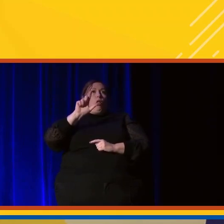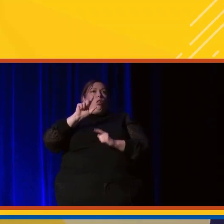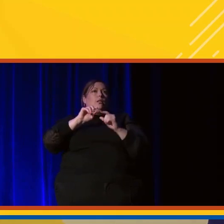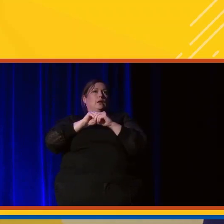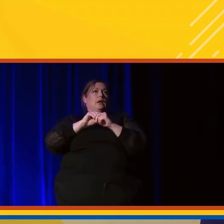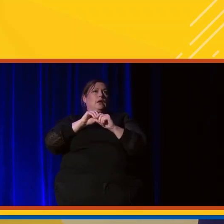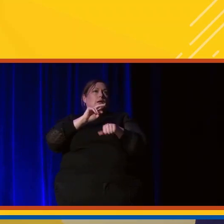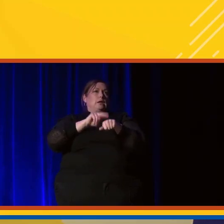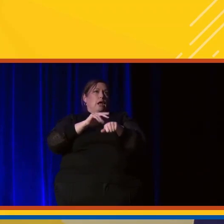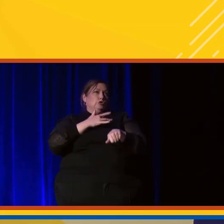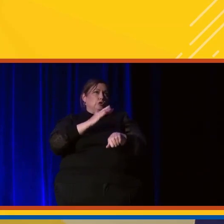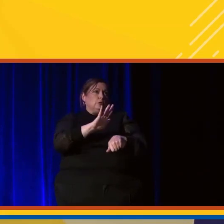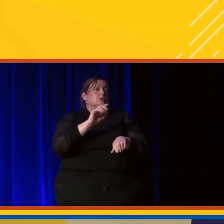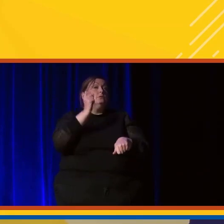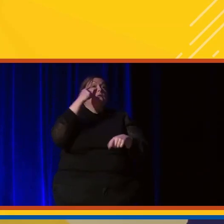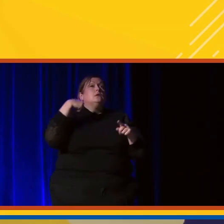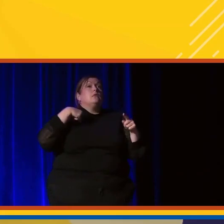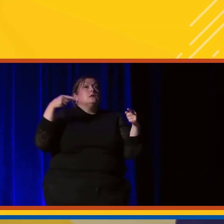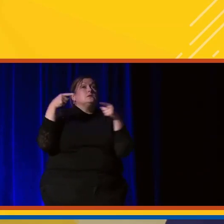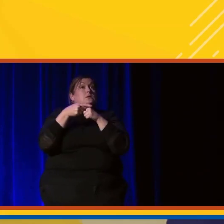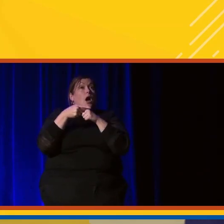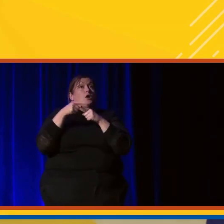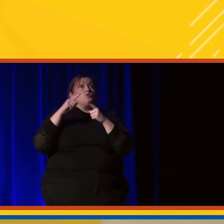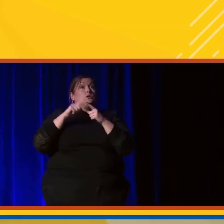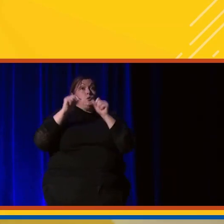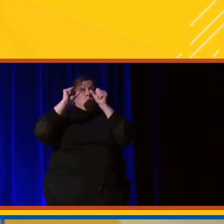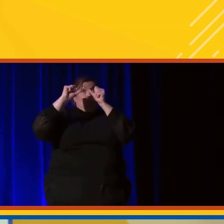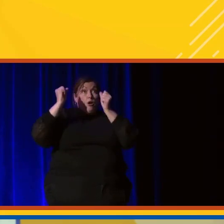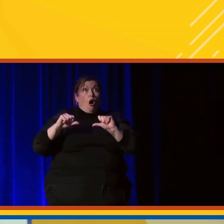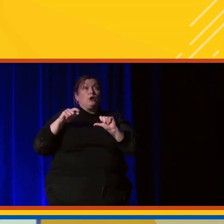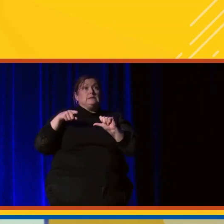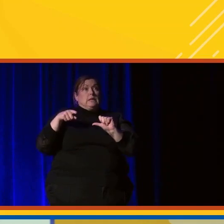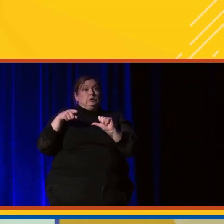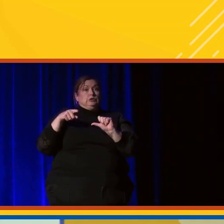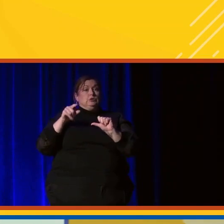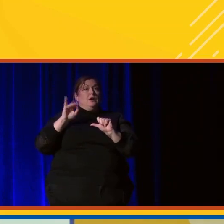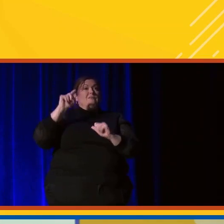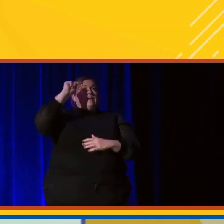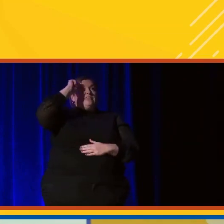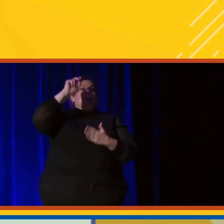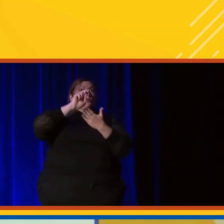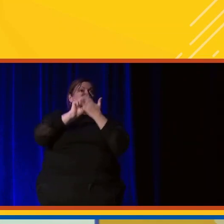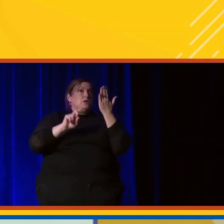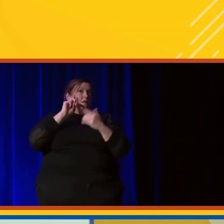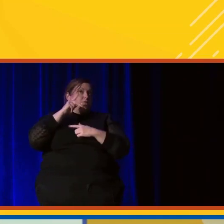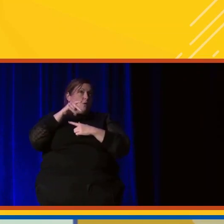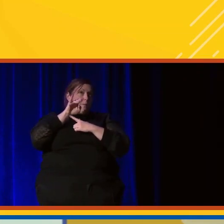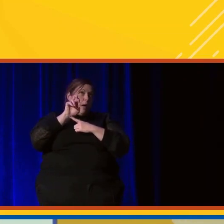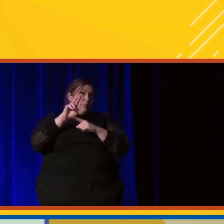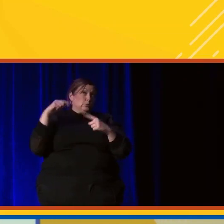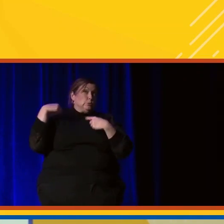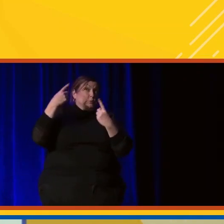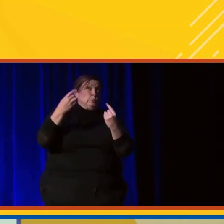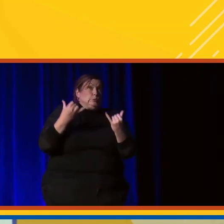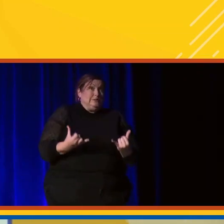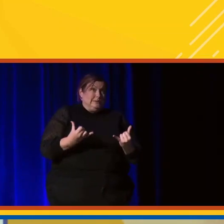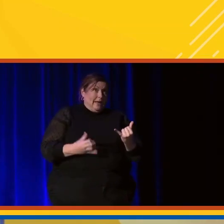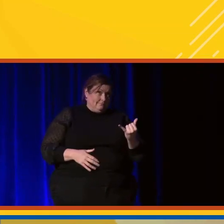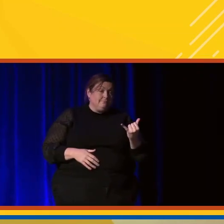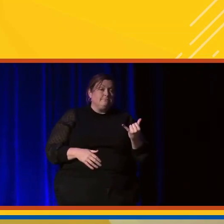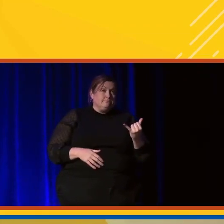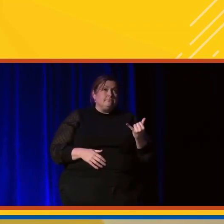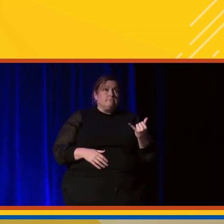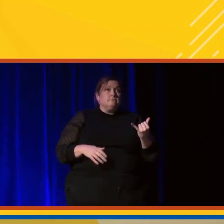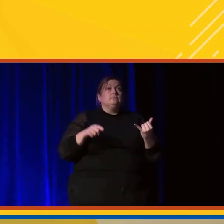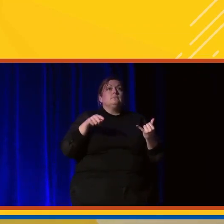is in contrast to the architecture of theoretical design for polymers to date, I would argue. There have been